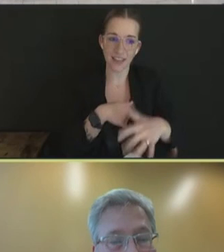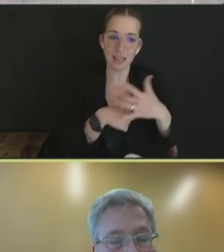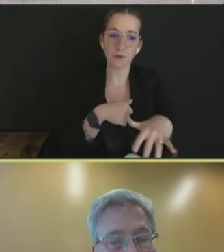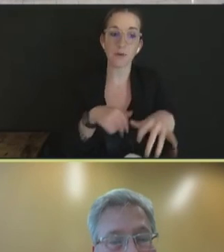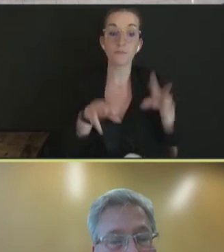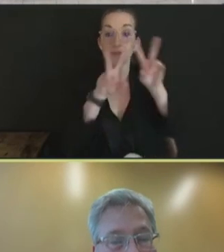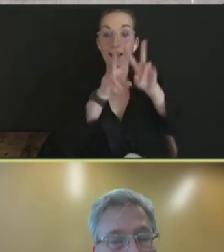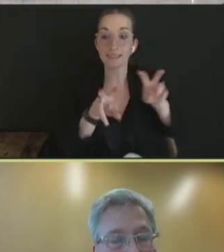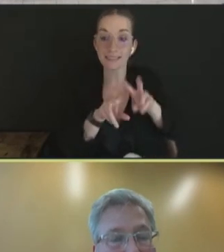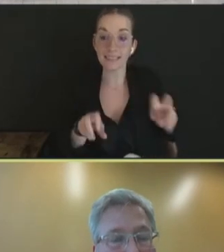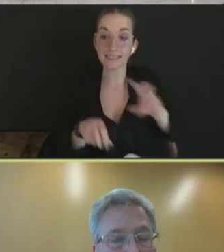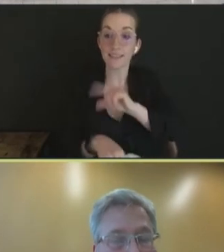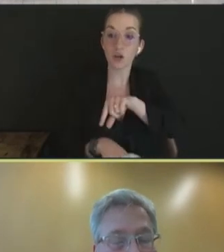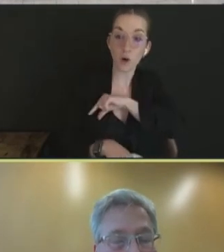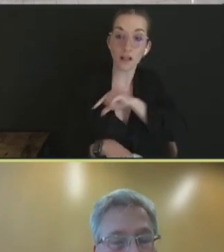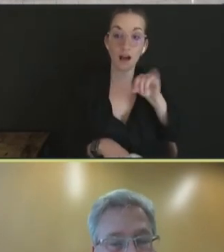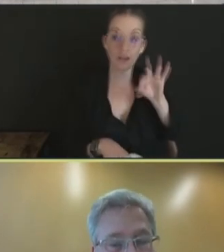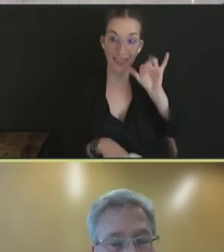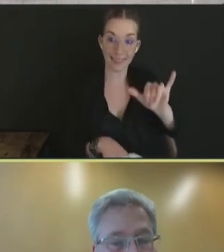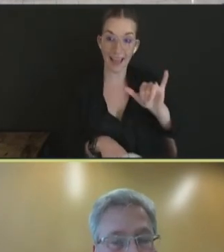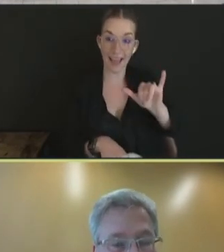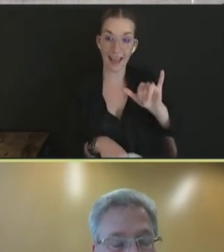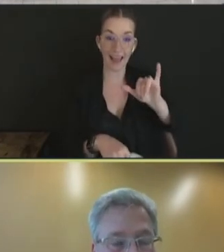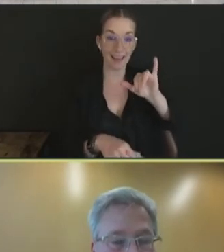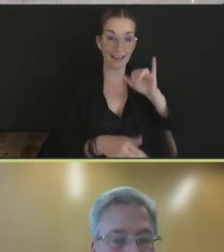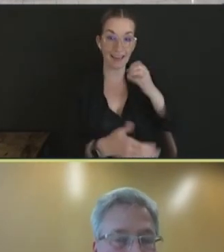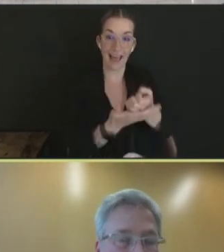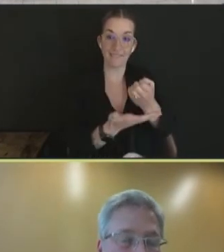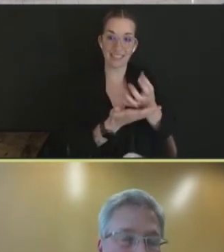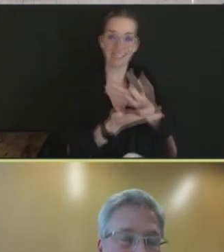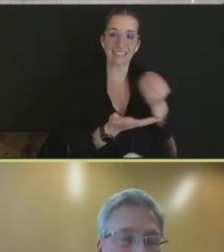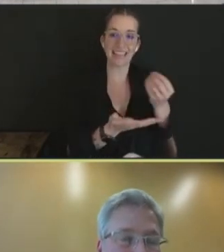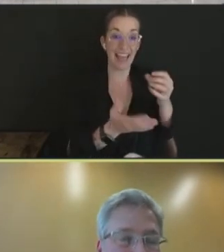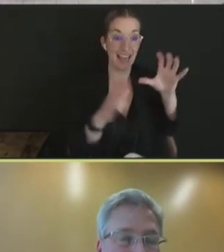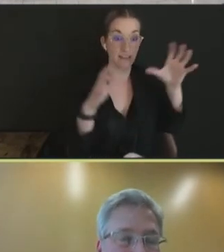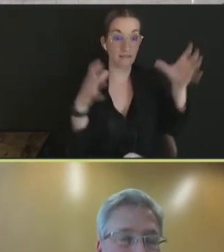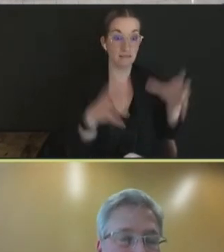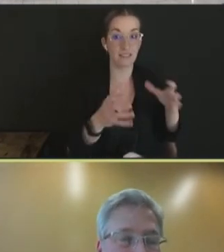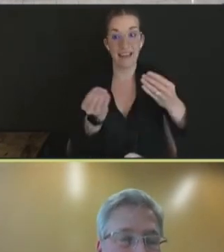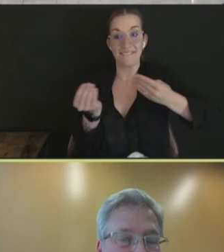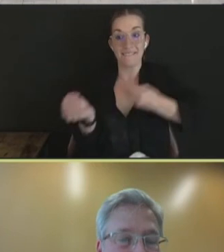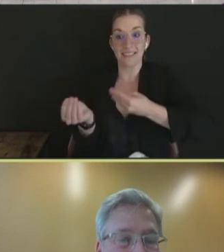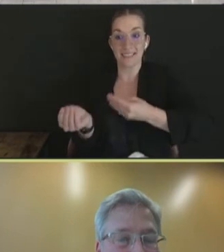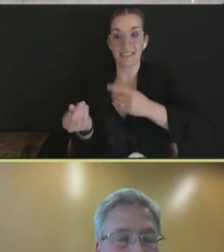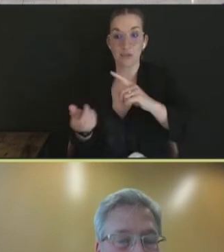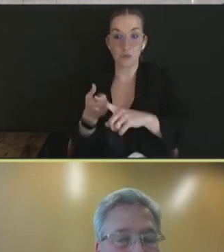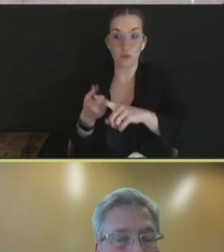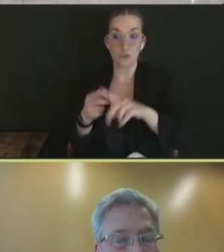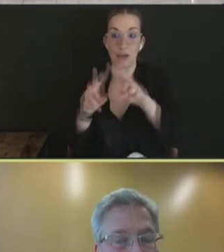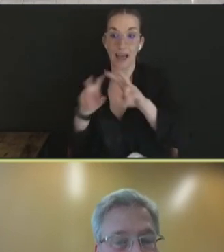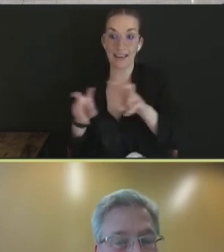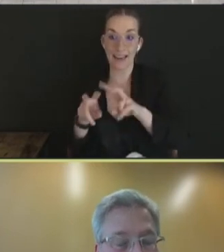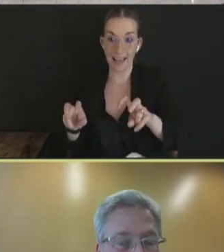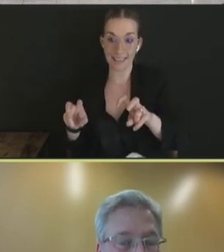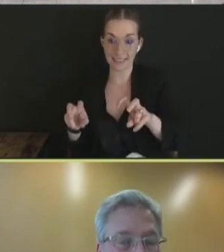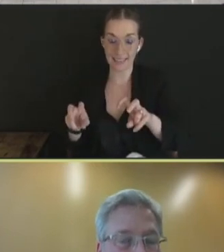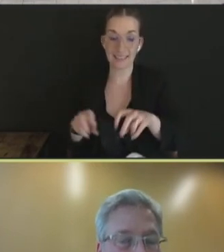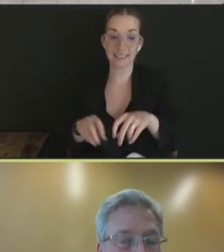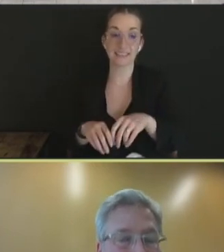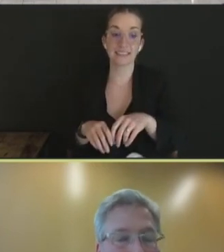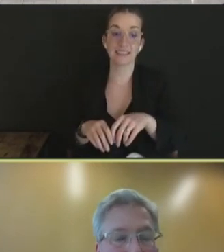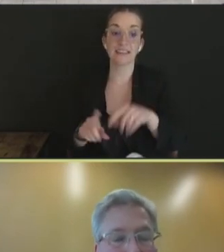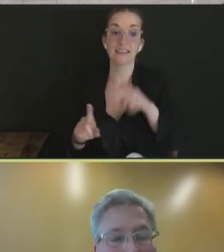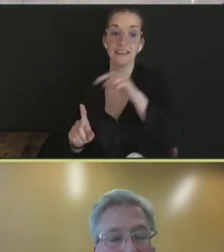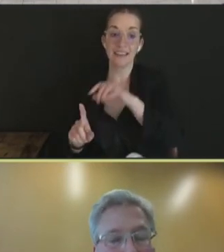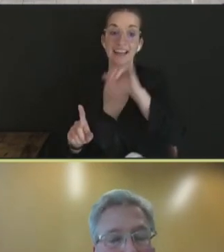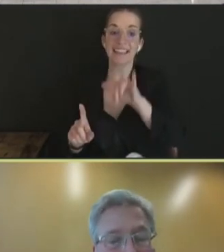of that evidence base, and feeding it into the analysis overall. That was then